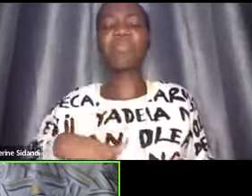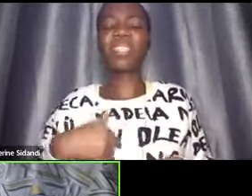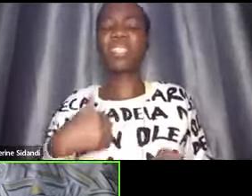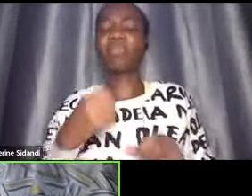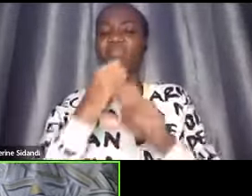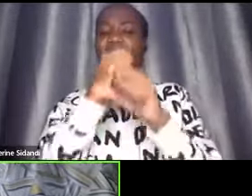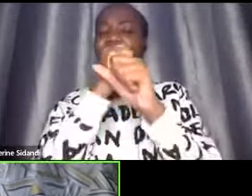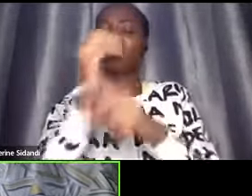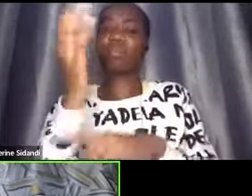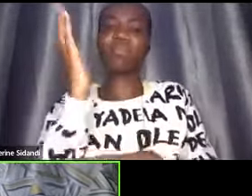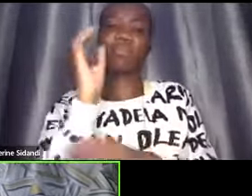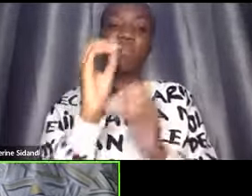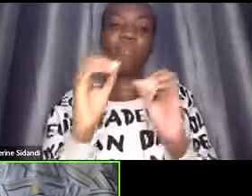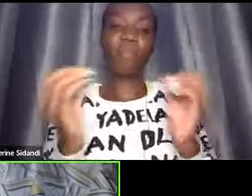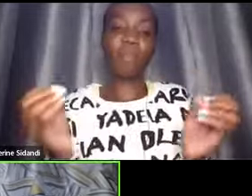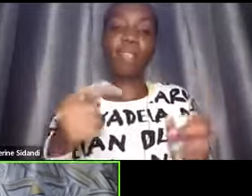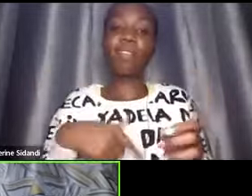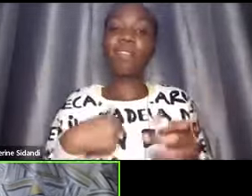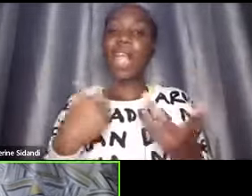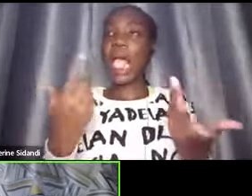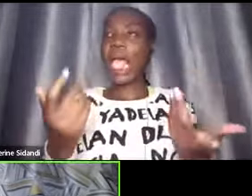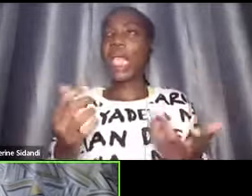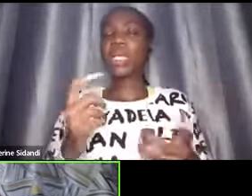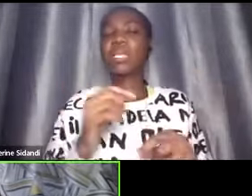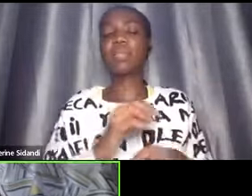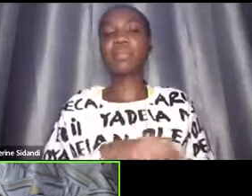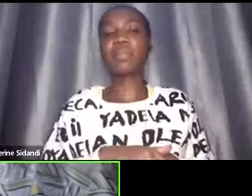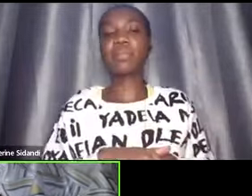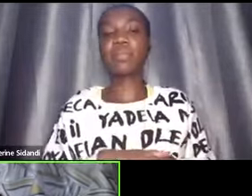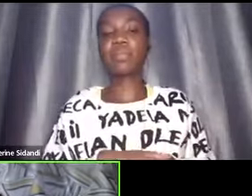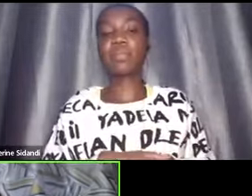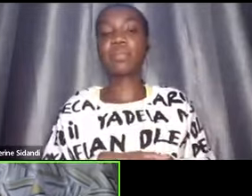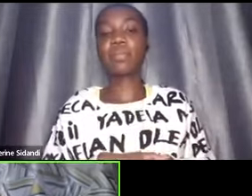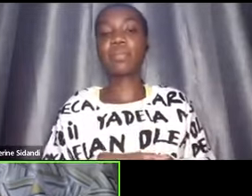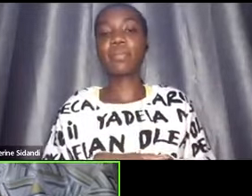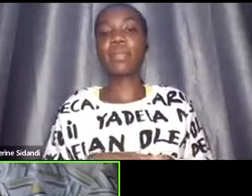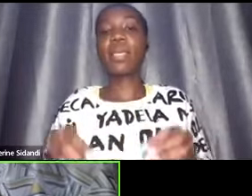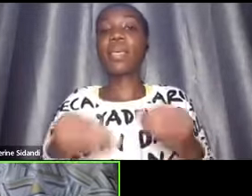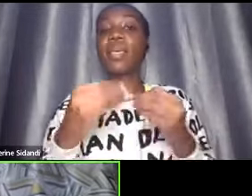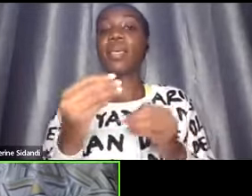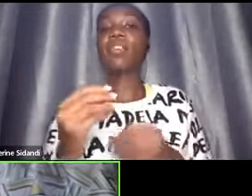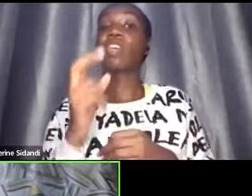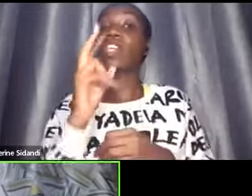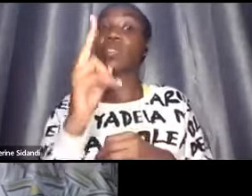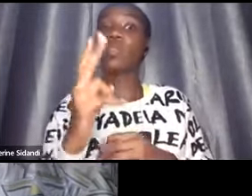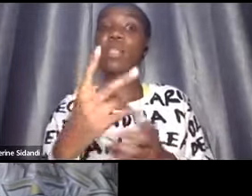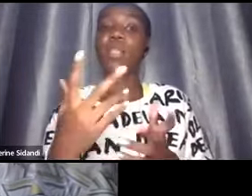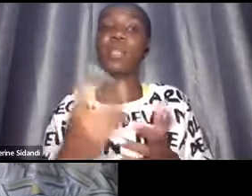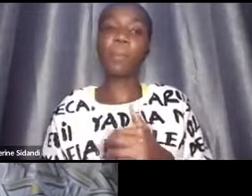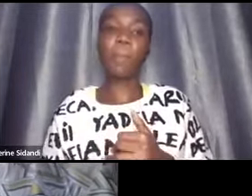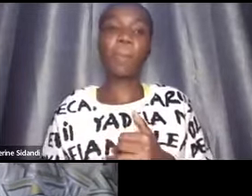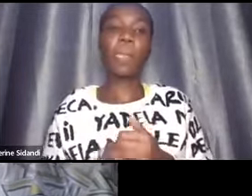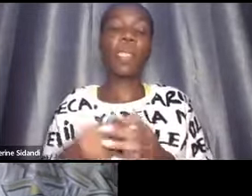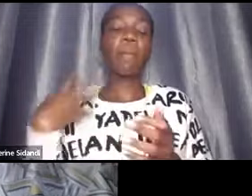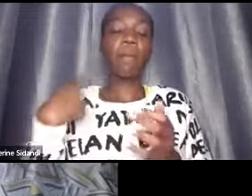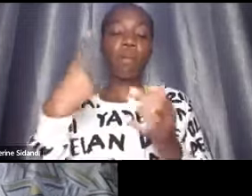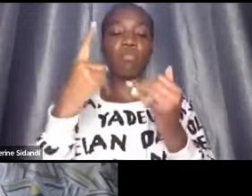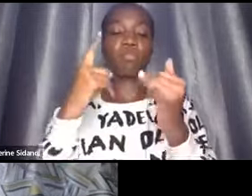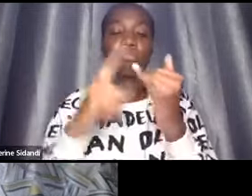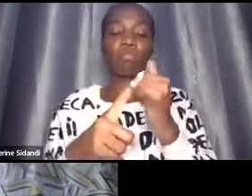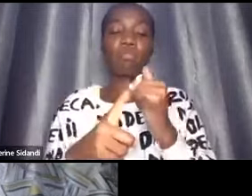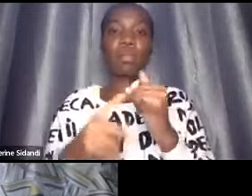I do, she feels like I'm undermining her? Please just give this gentleman 2 tips. 1, there is a way